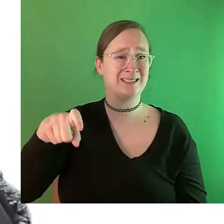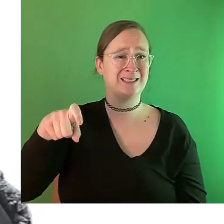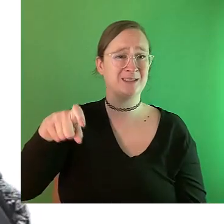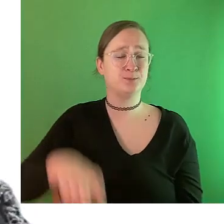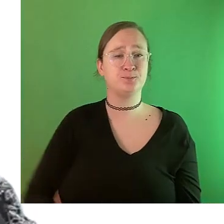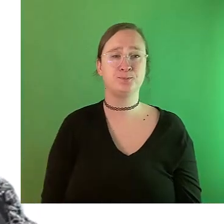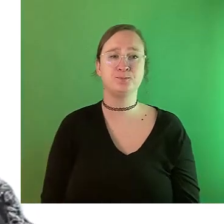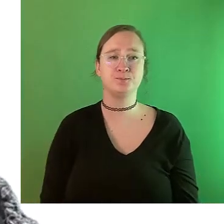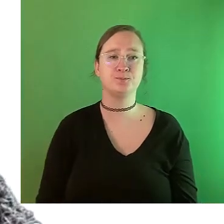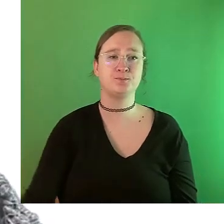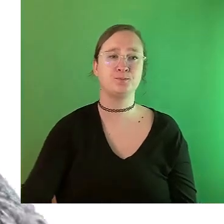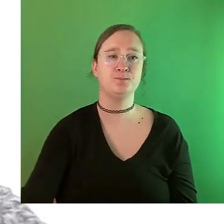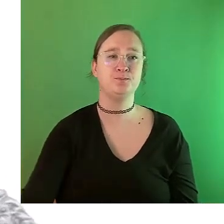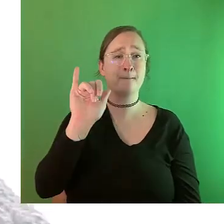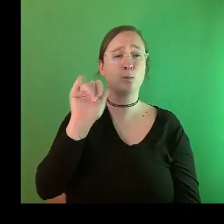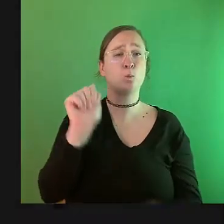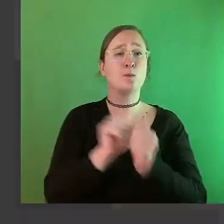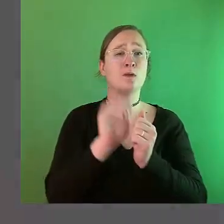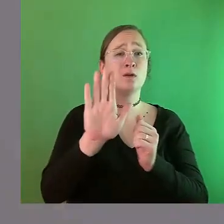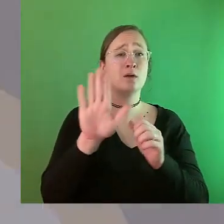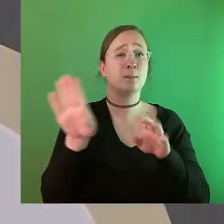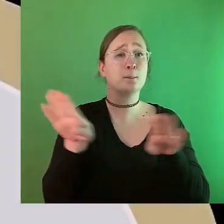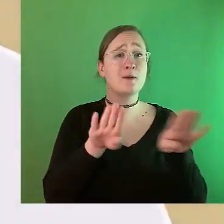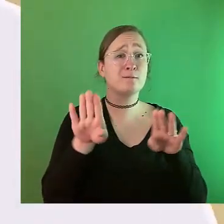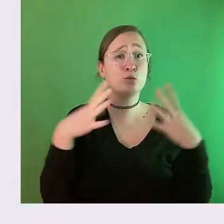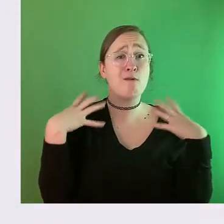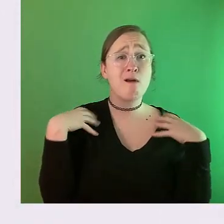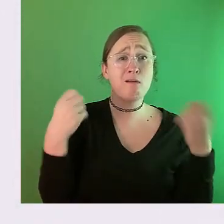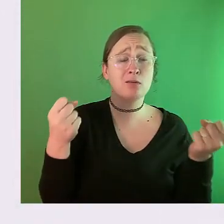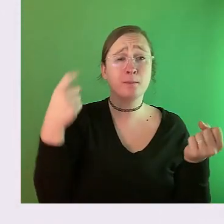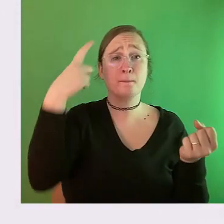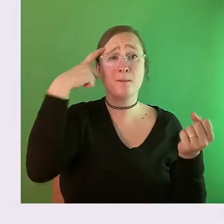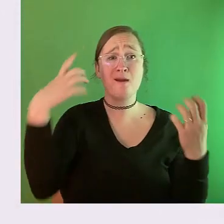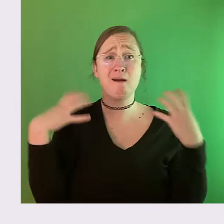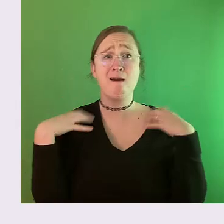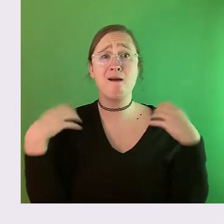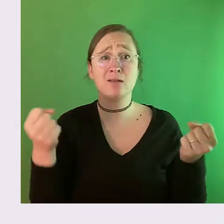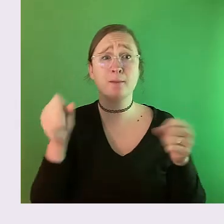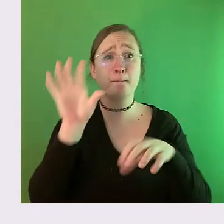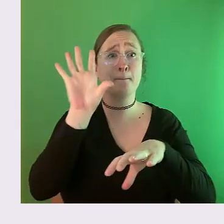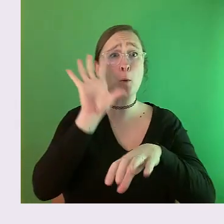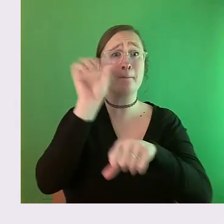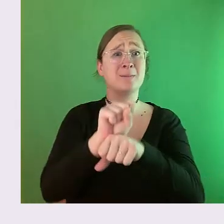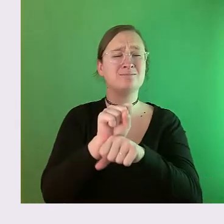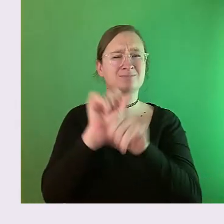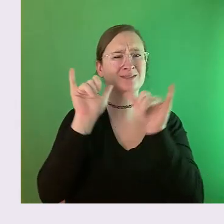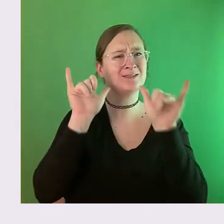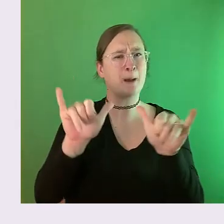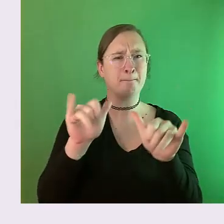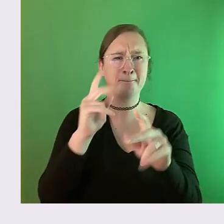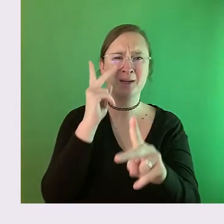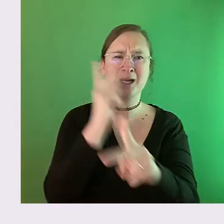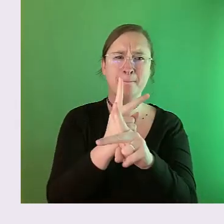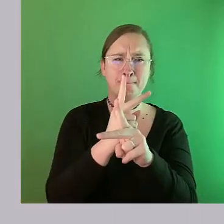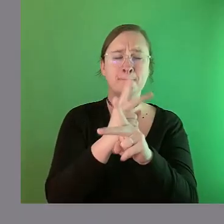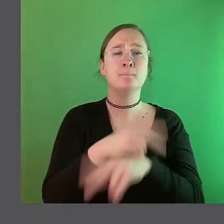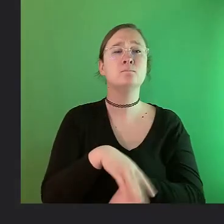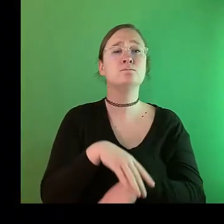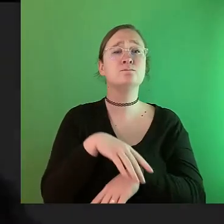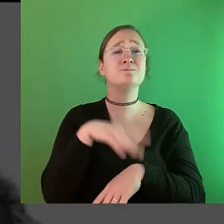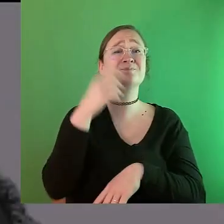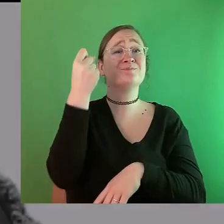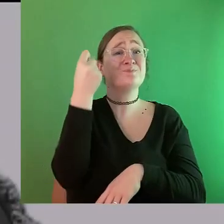and be ready now. University of Colorado's logo, gold and black CU, Center for Inclusive Design and